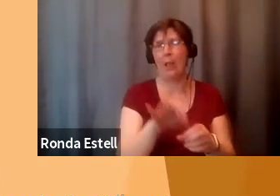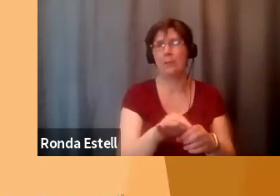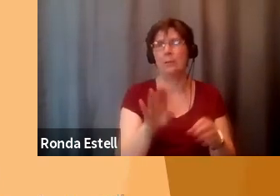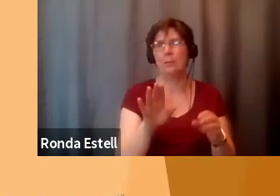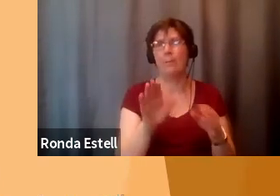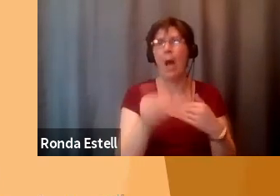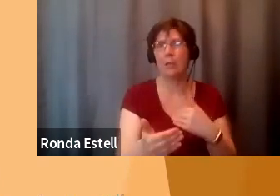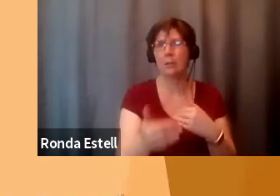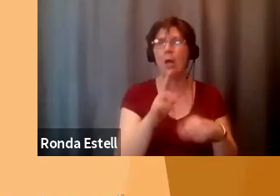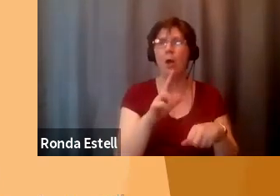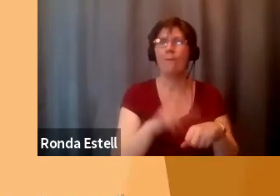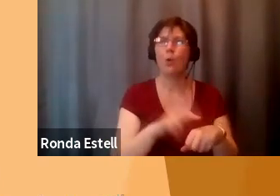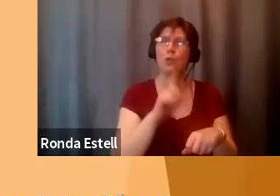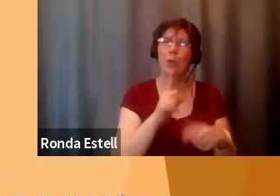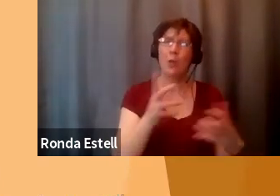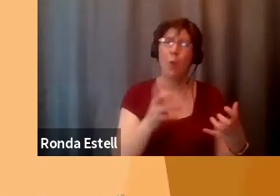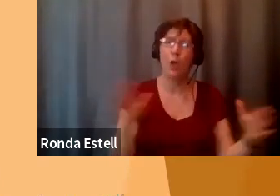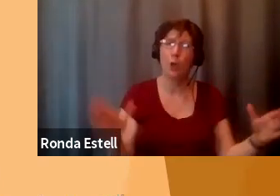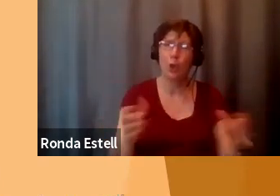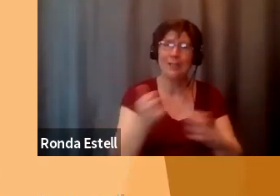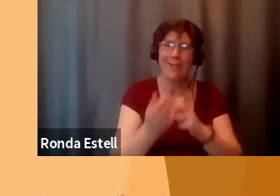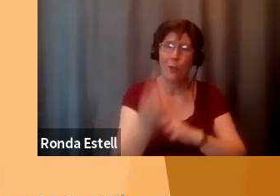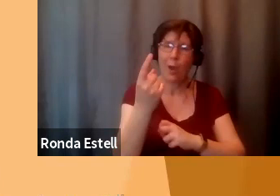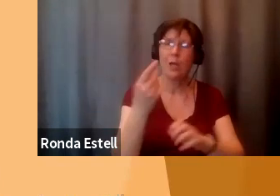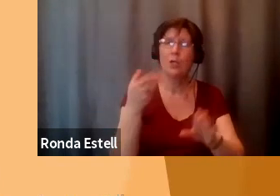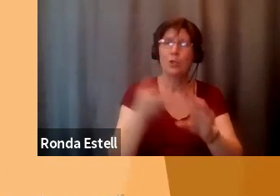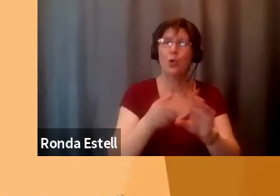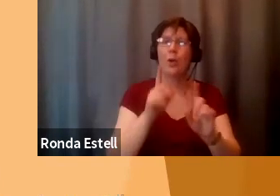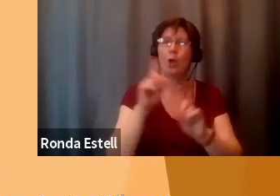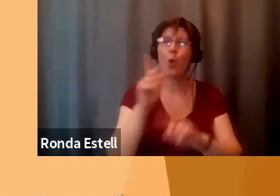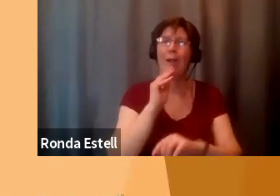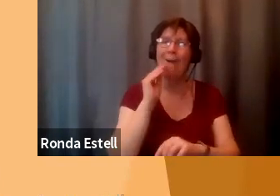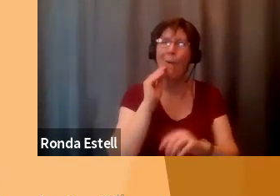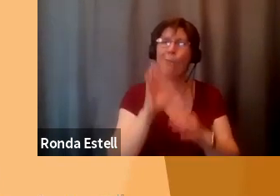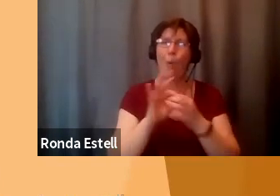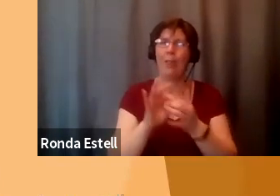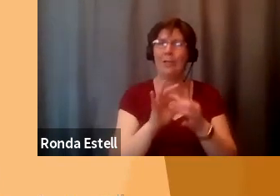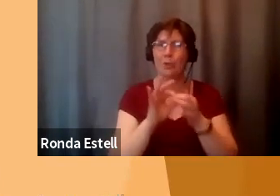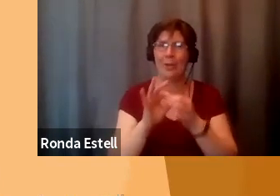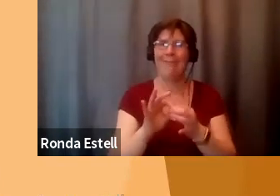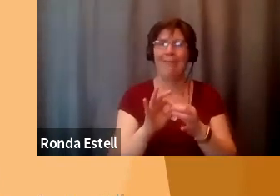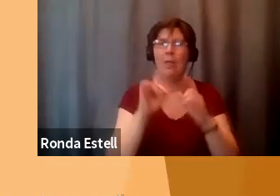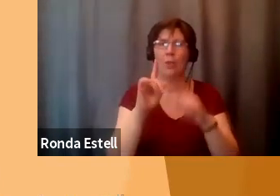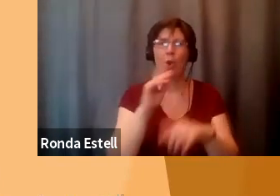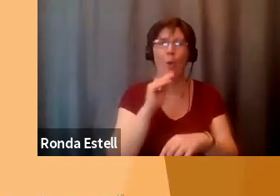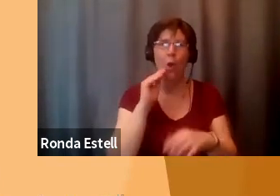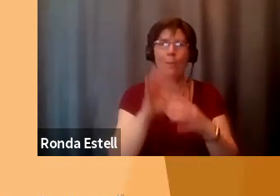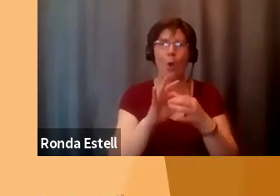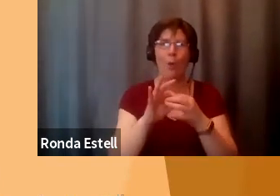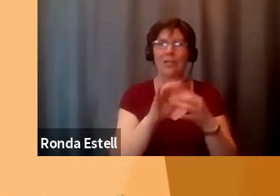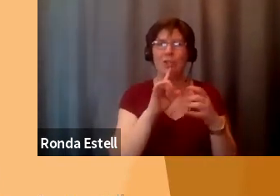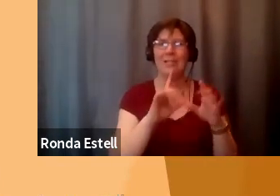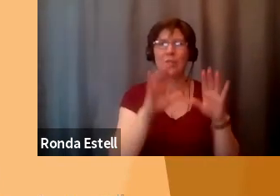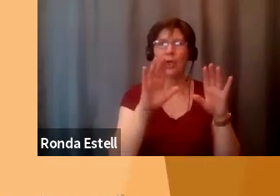of course, we really want to encourage everybody to join the Going Home Coalition. The Going Home Coalition is a group